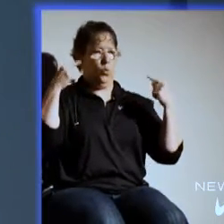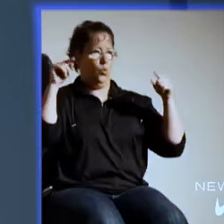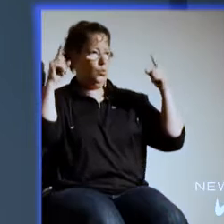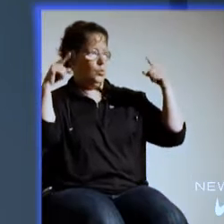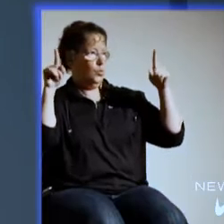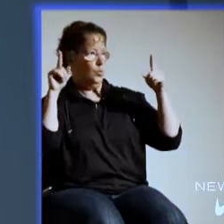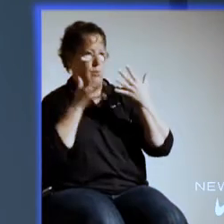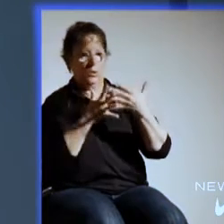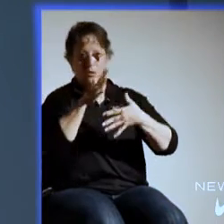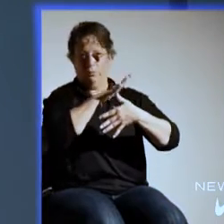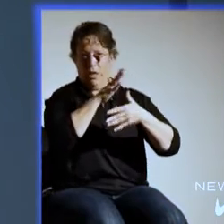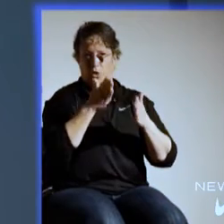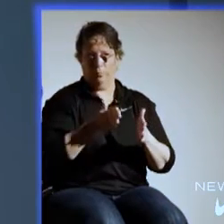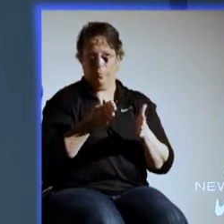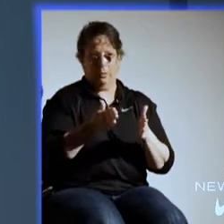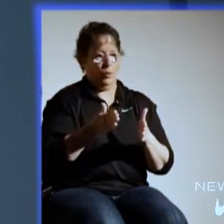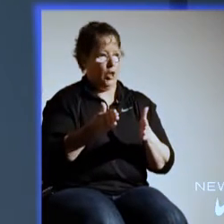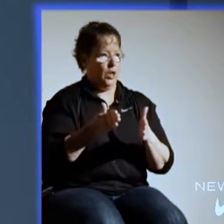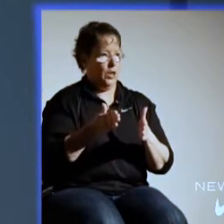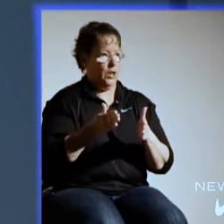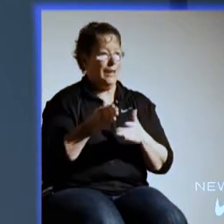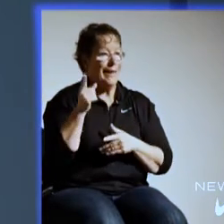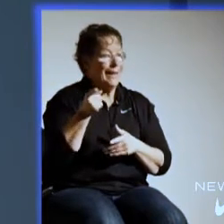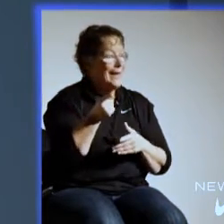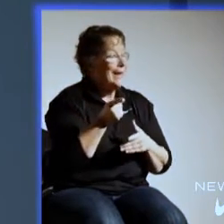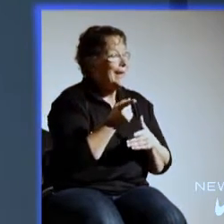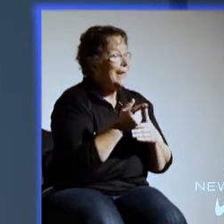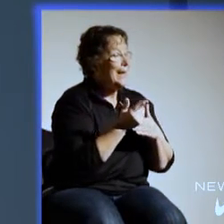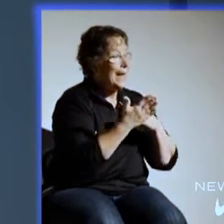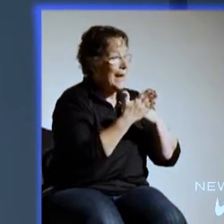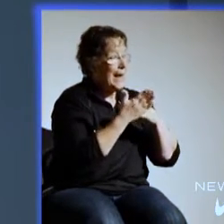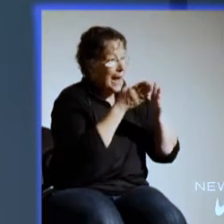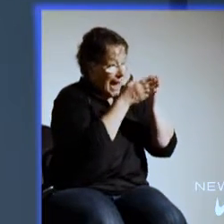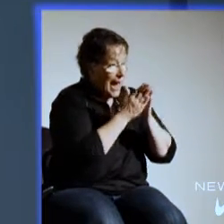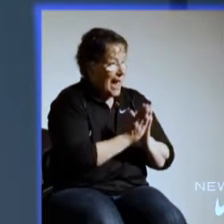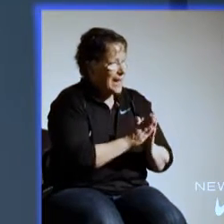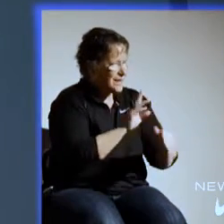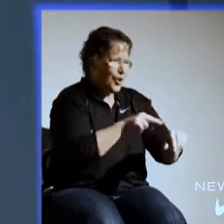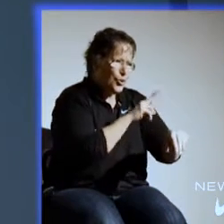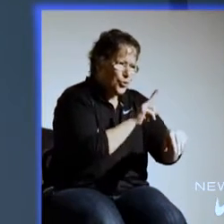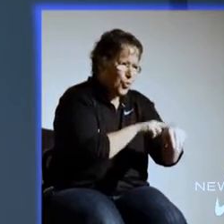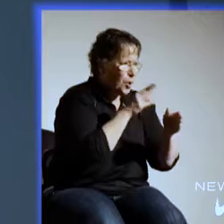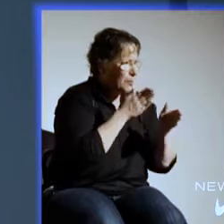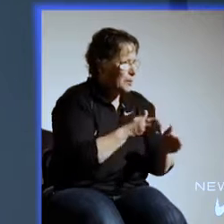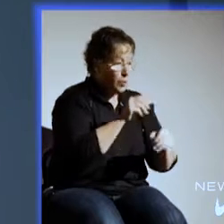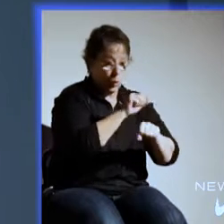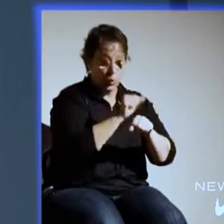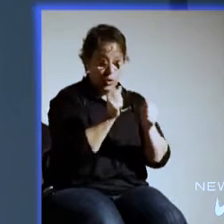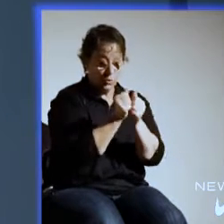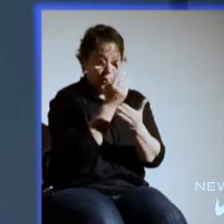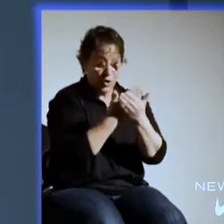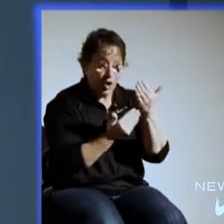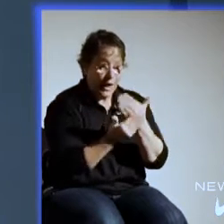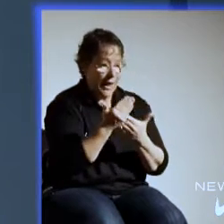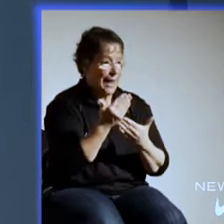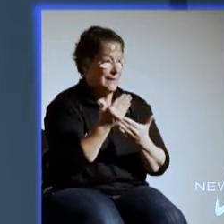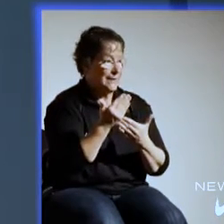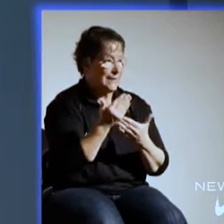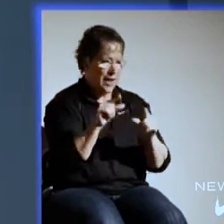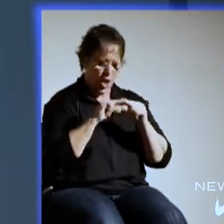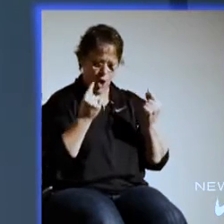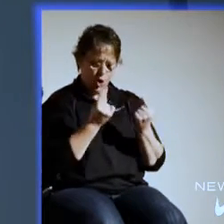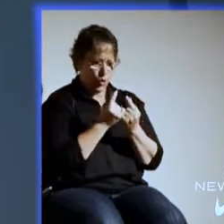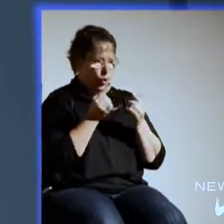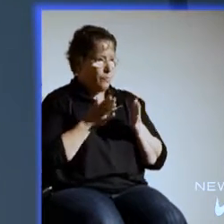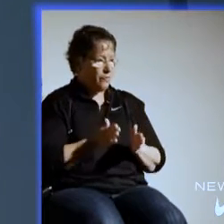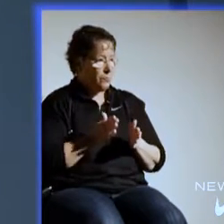not the temple graduates. He called regular people who worked with their hands. He called a disparate group of people, very